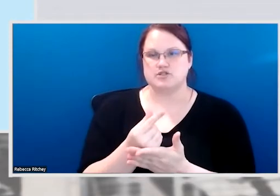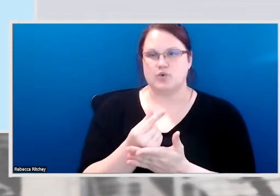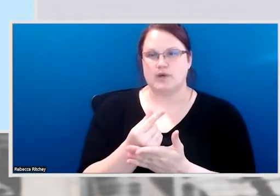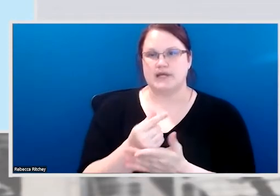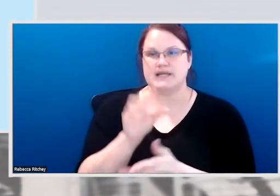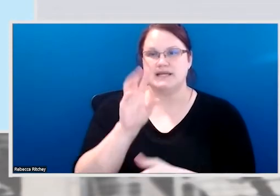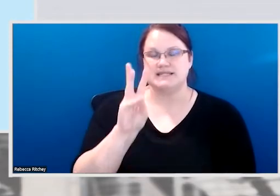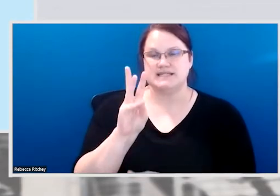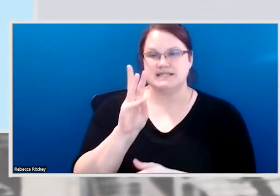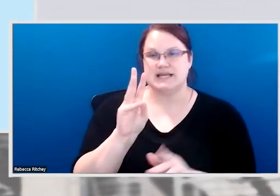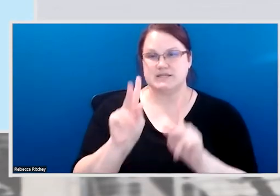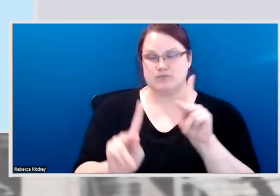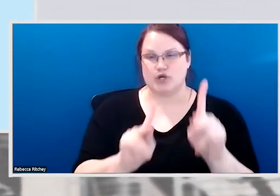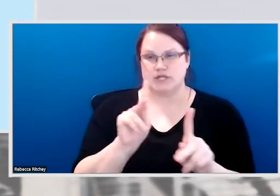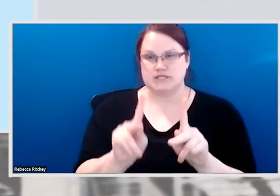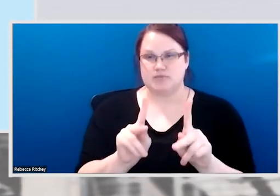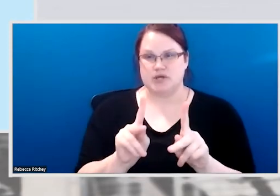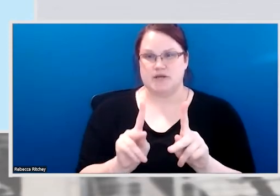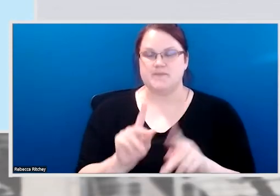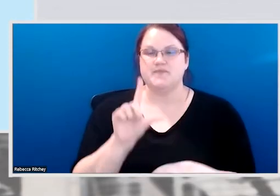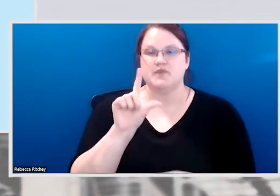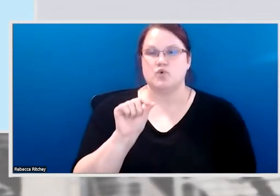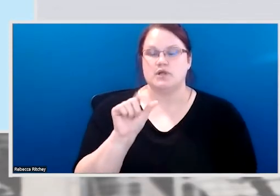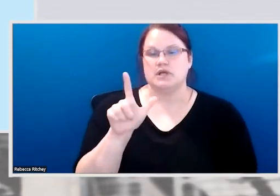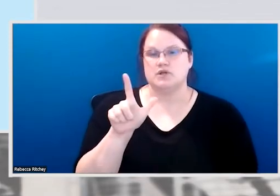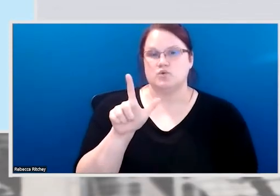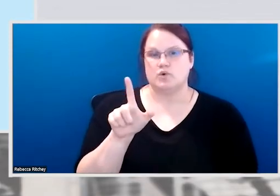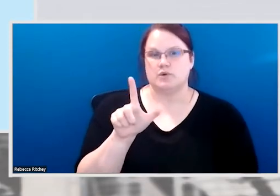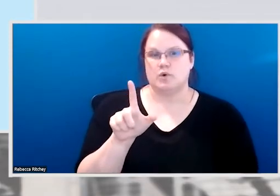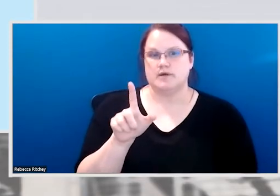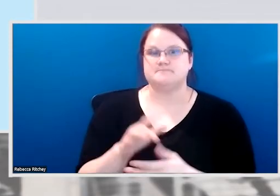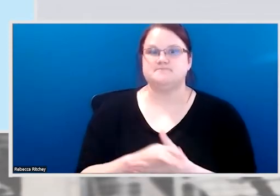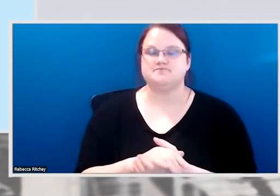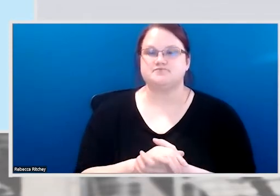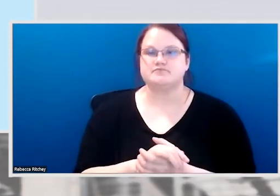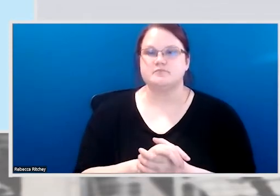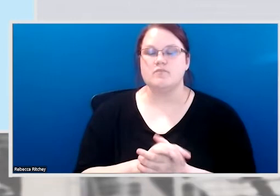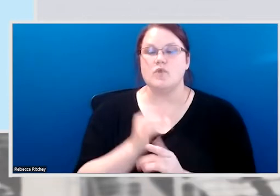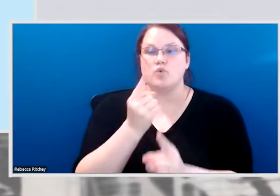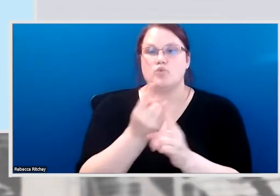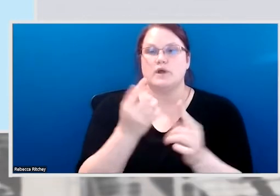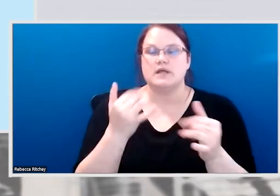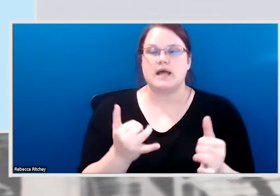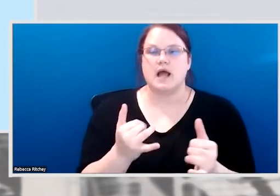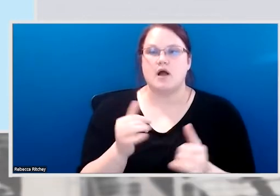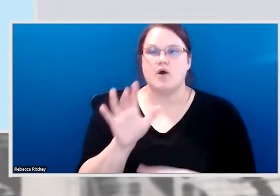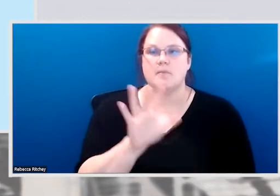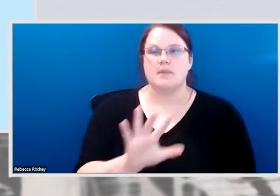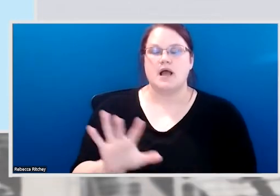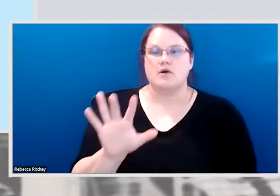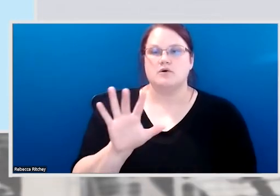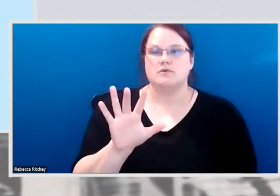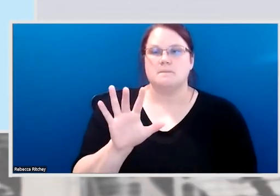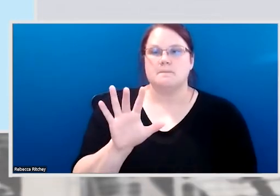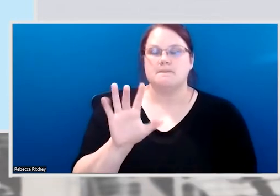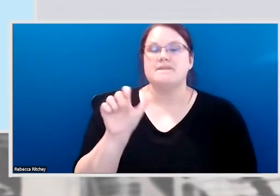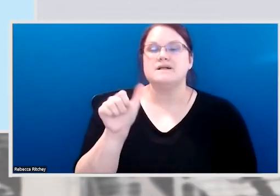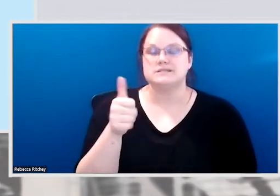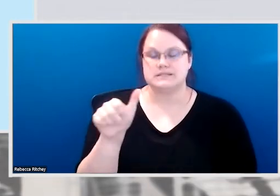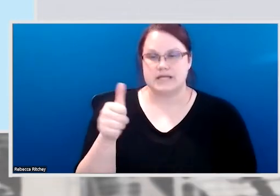6 participants in 2021. Right now there are